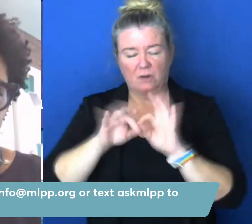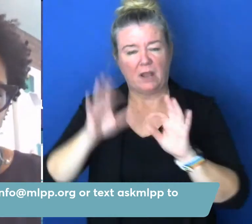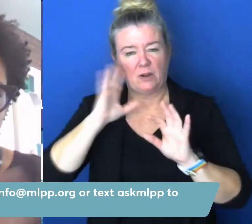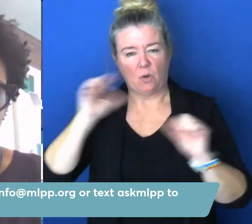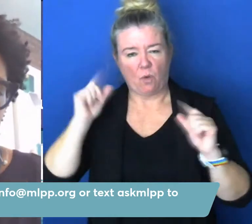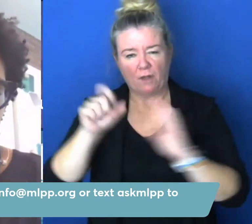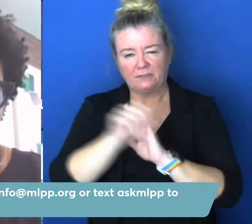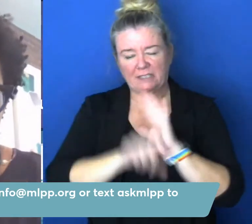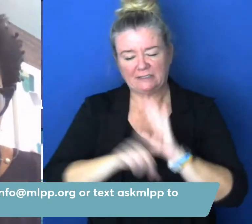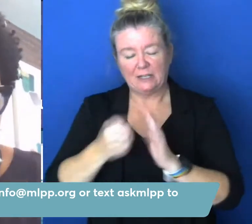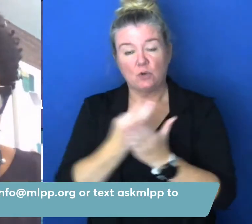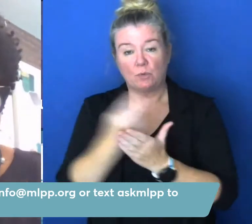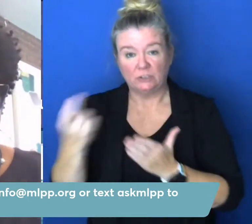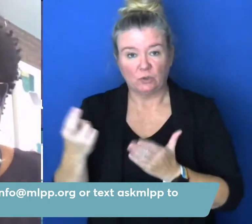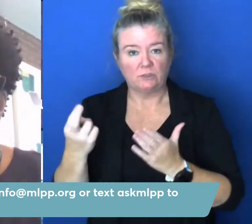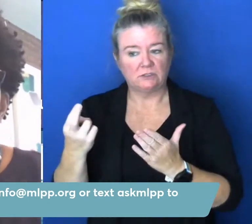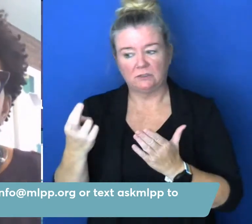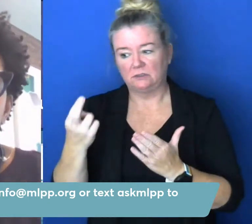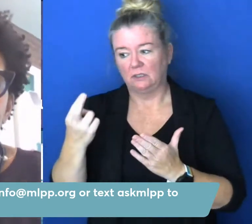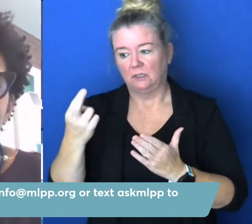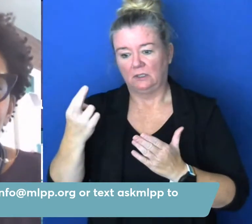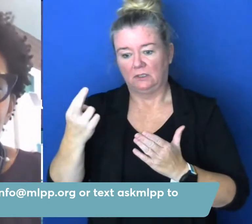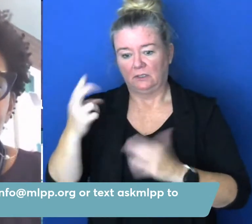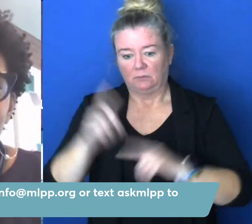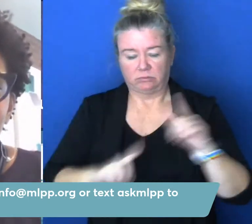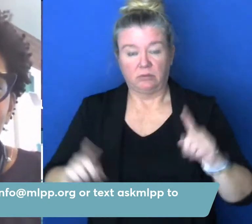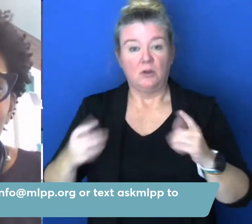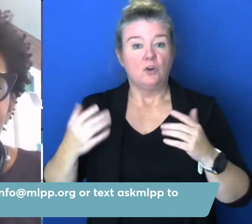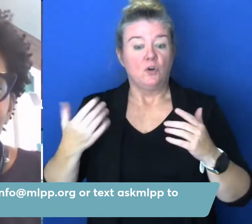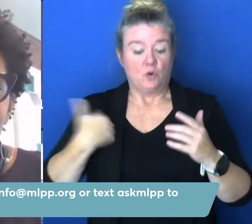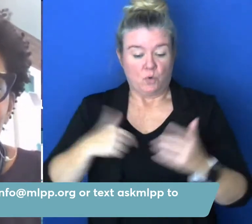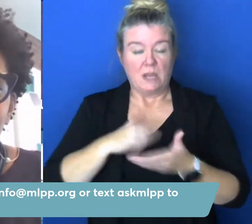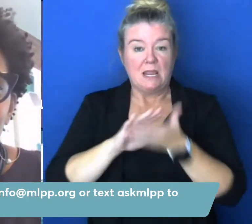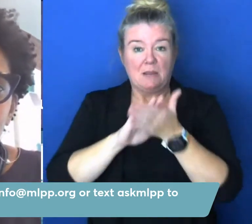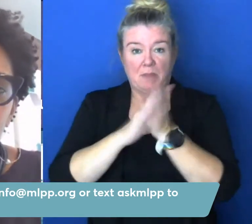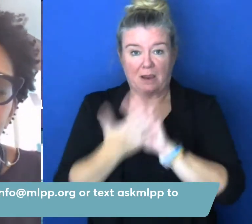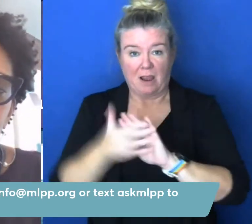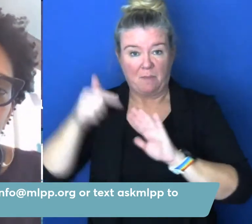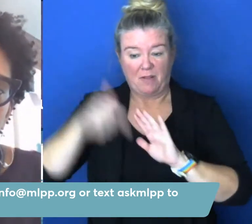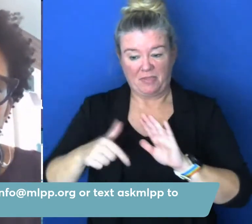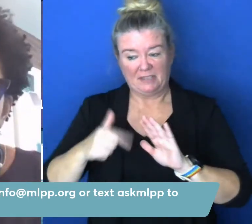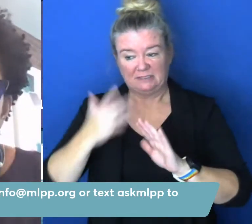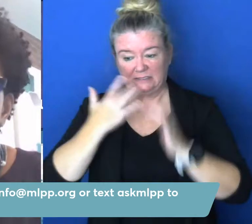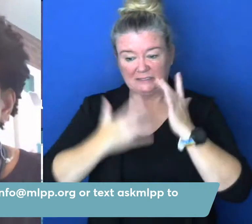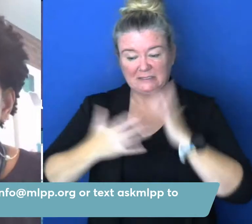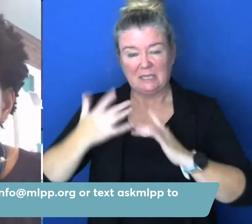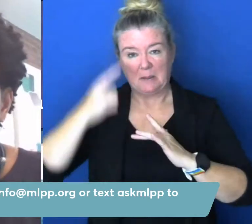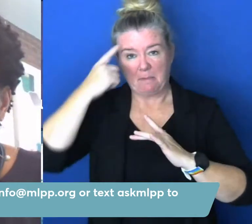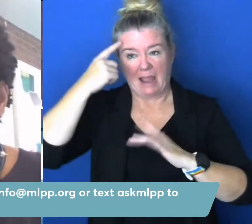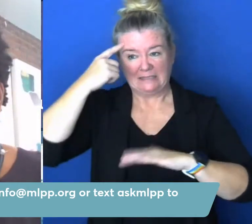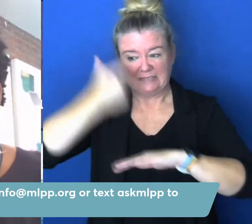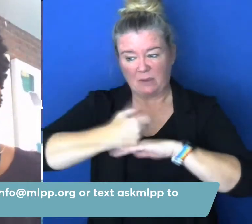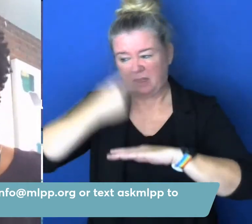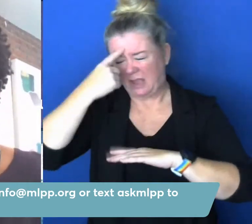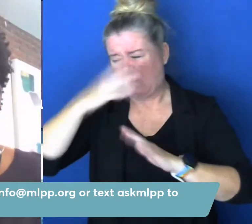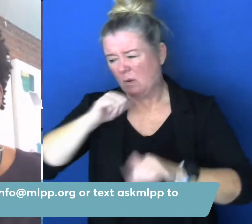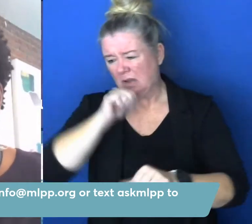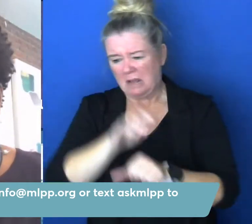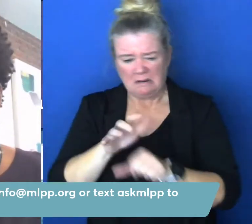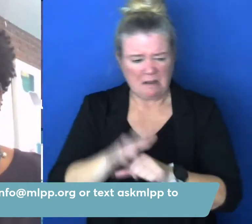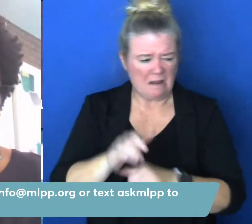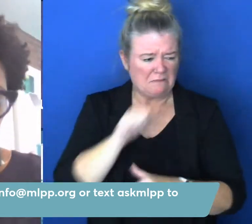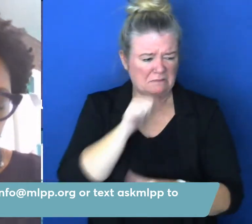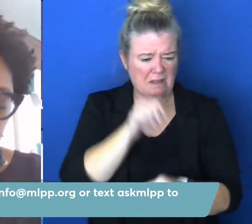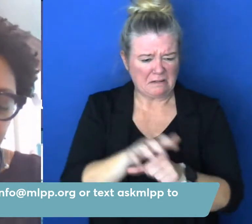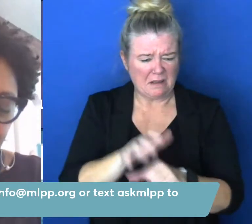the resources are vast. We become in this scarcity mindset when we think that there is not enough. I mean,